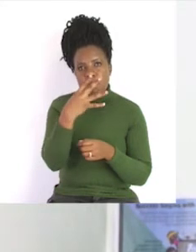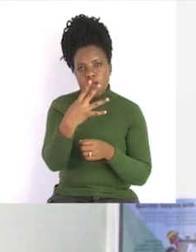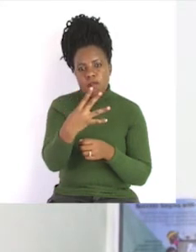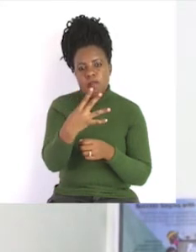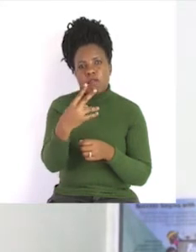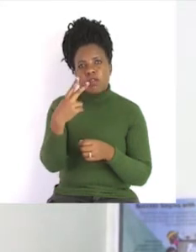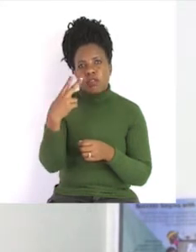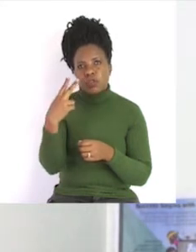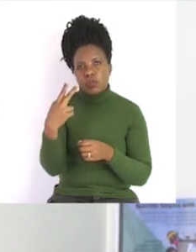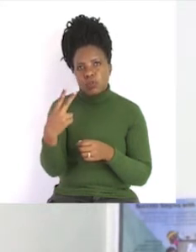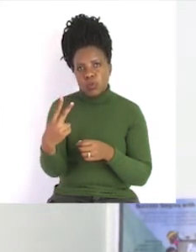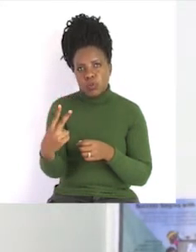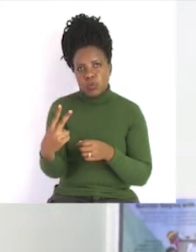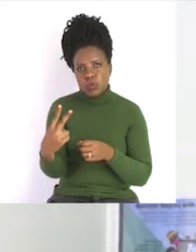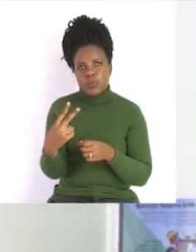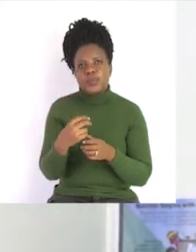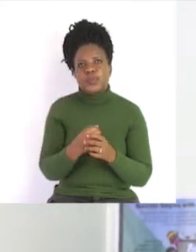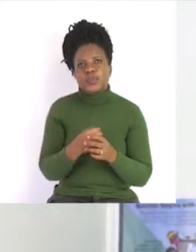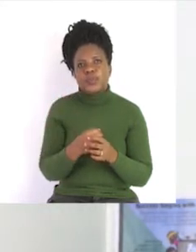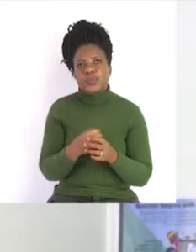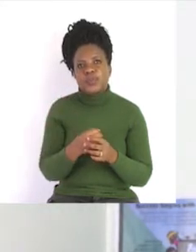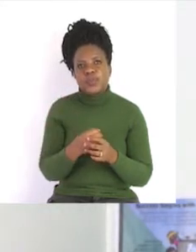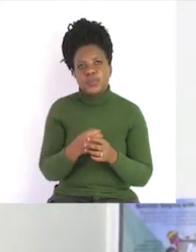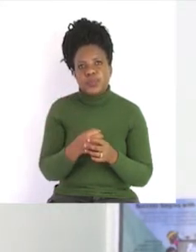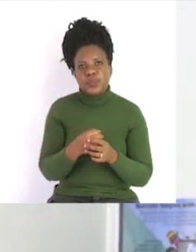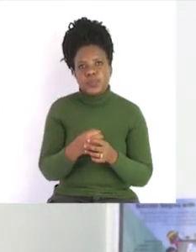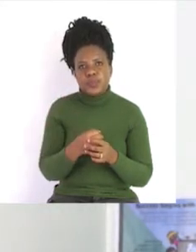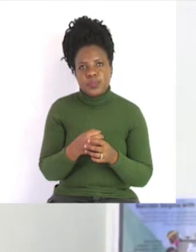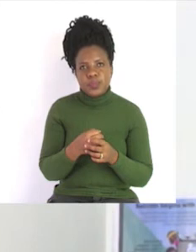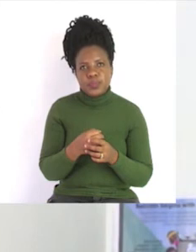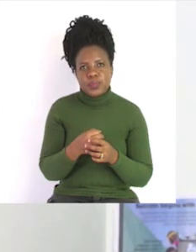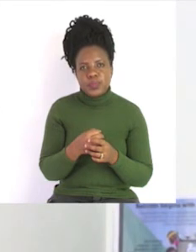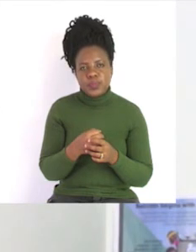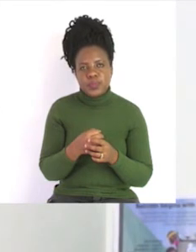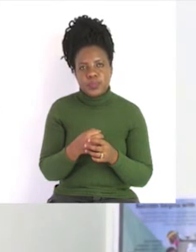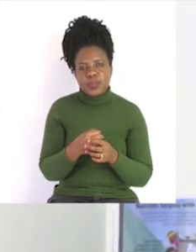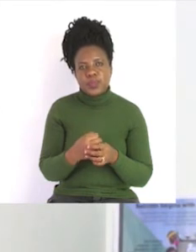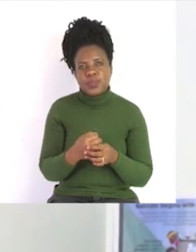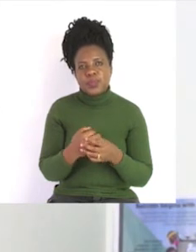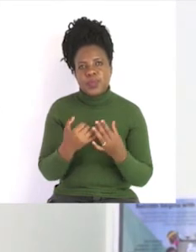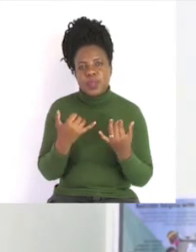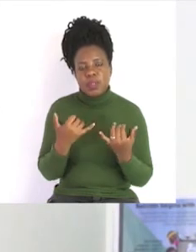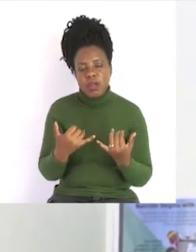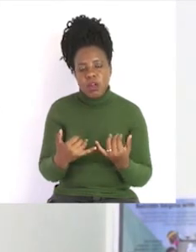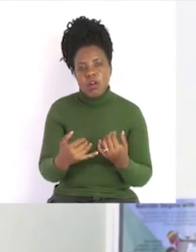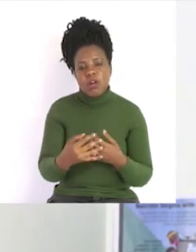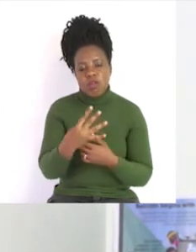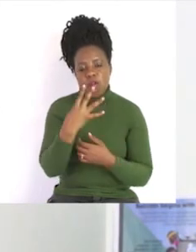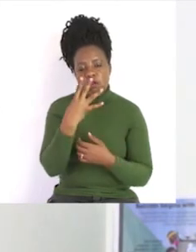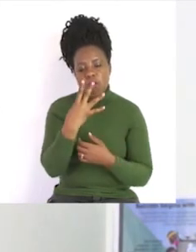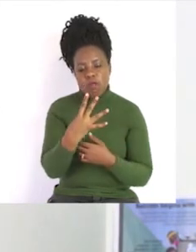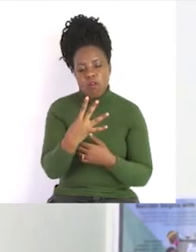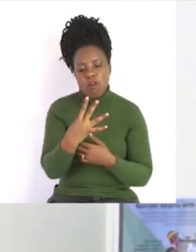42. Definitely will give us 42. So that 42 I write below here. And then I